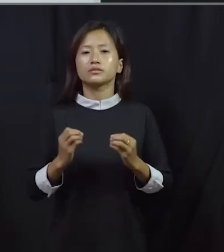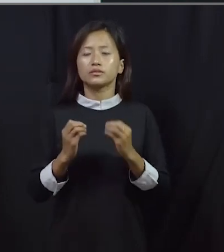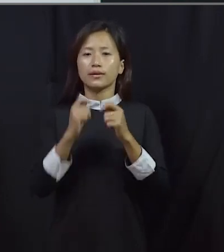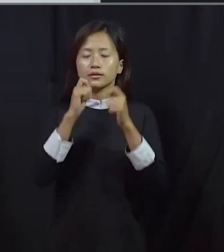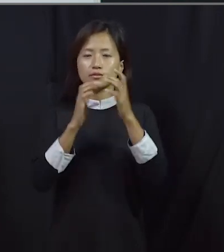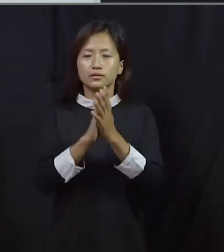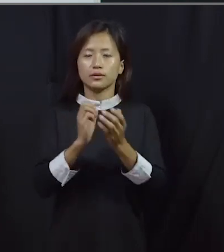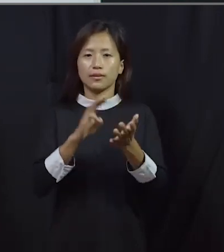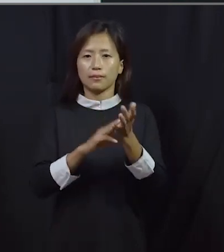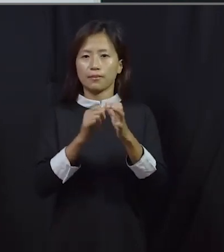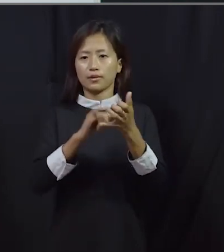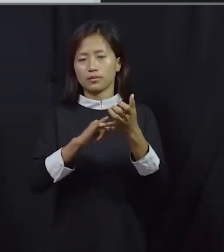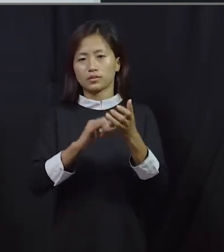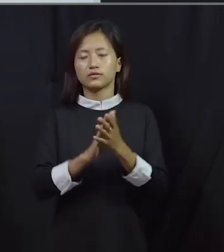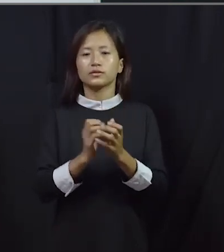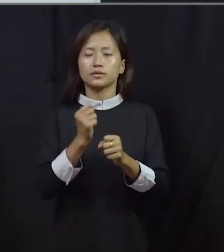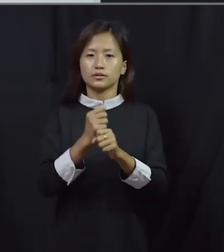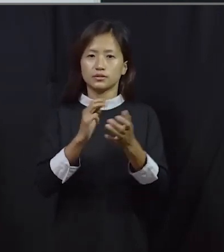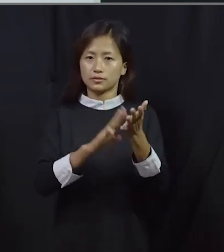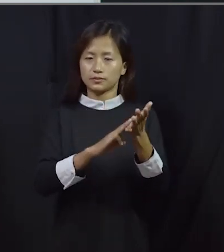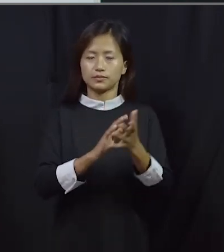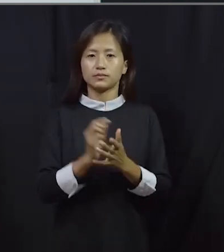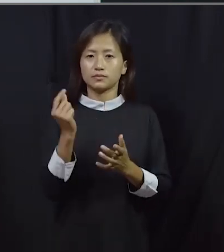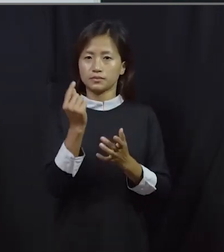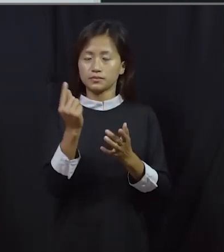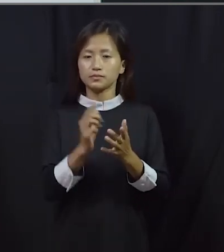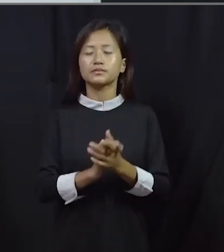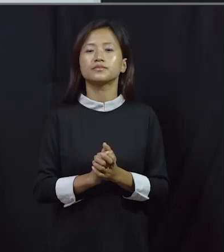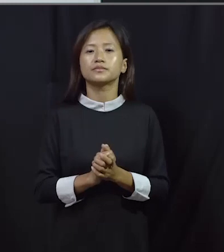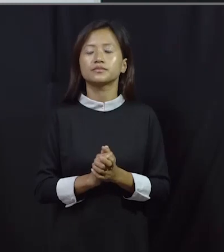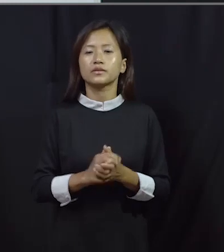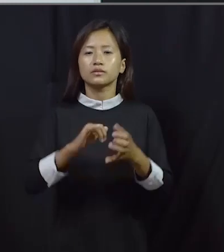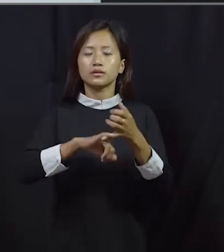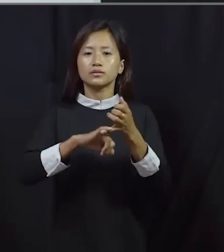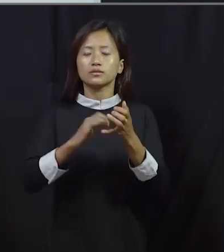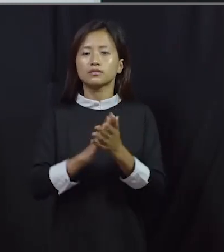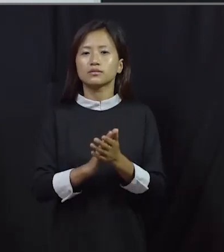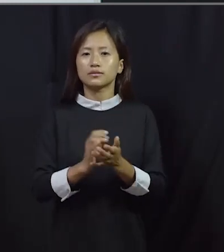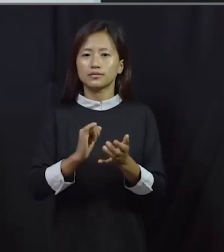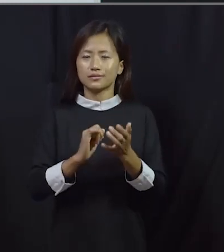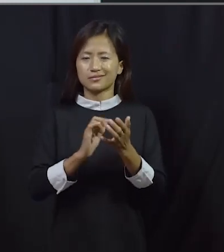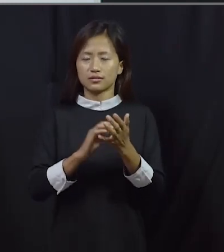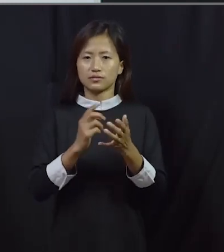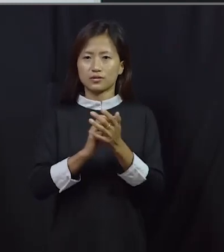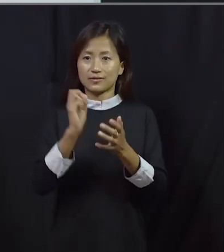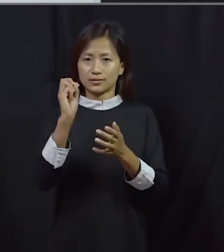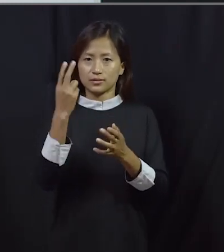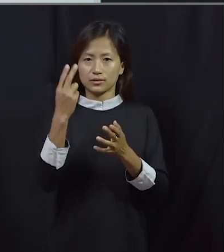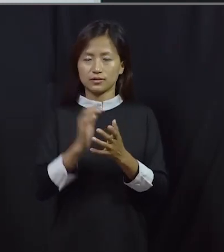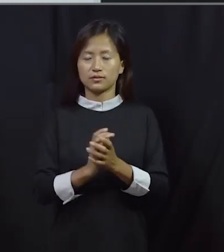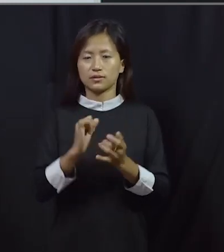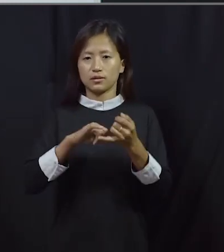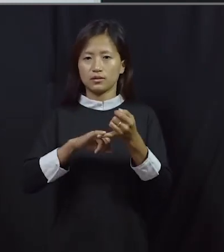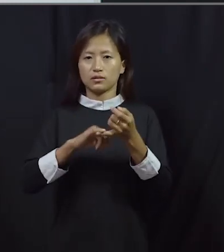mass of the body, we use what? Gram, okay? And second, S stands for second, right? This is what? Second.